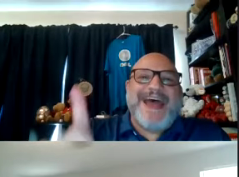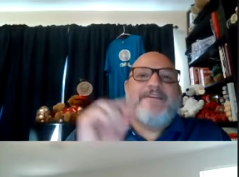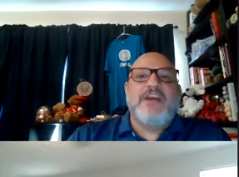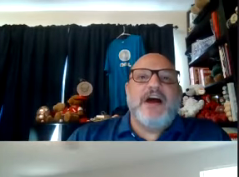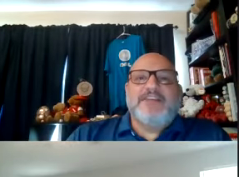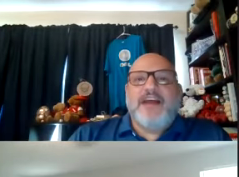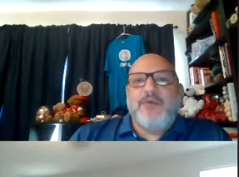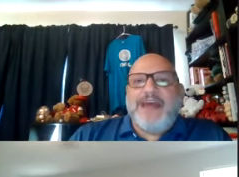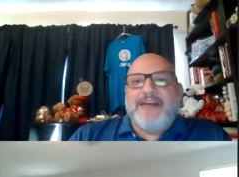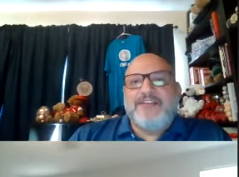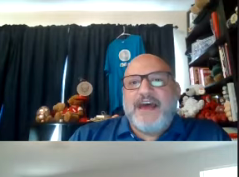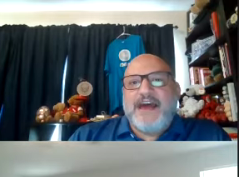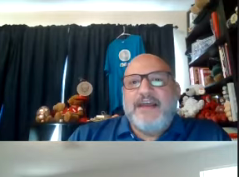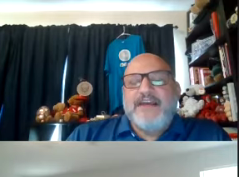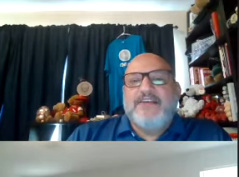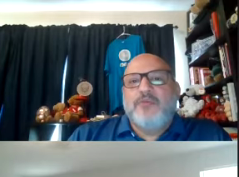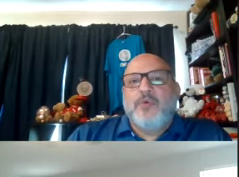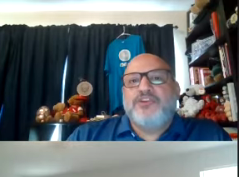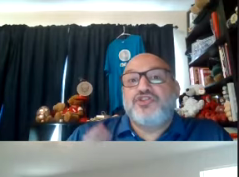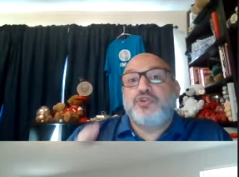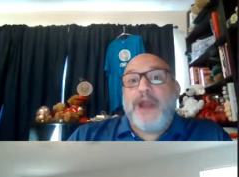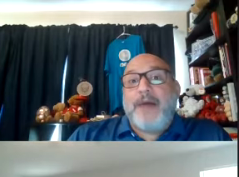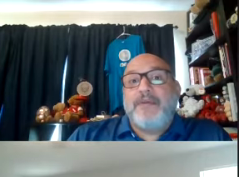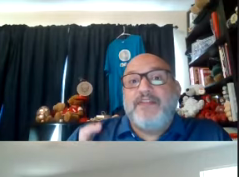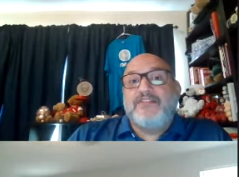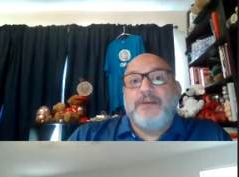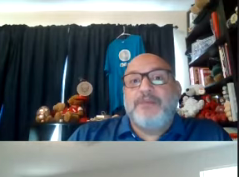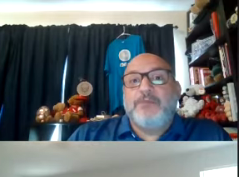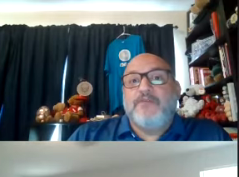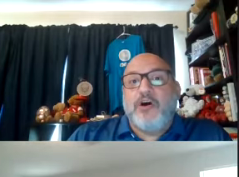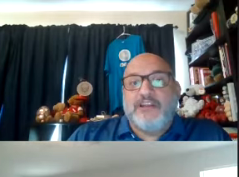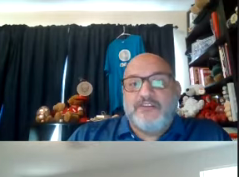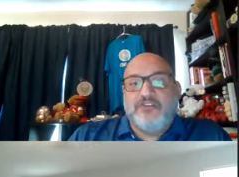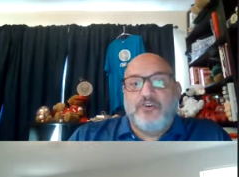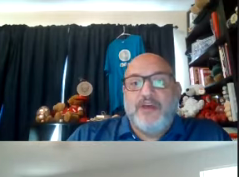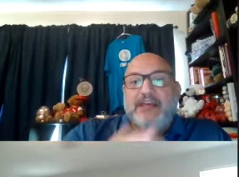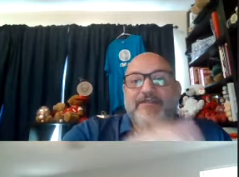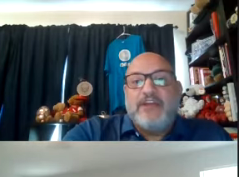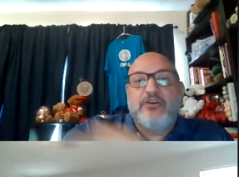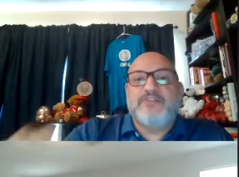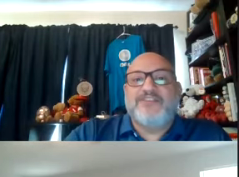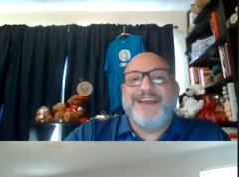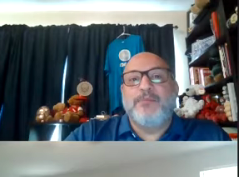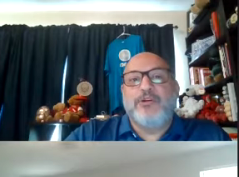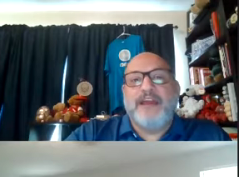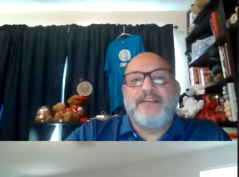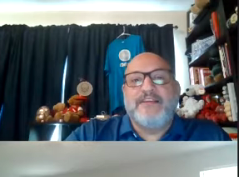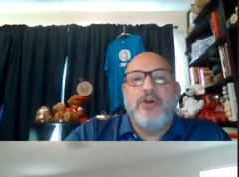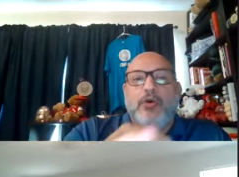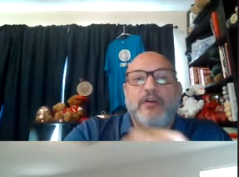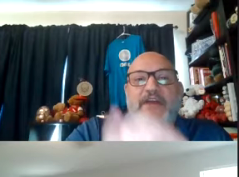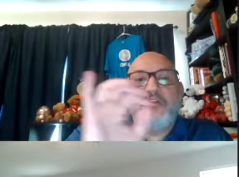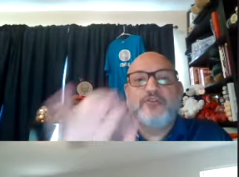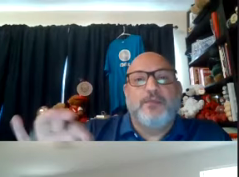one caveat that I would add to that is the one trap that some people fall into. If they use a table like